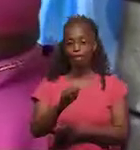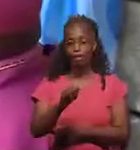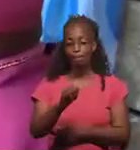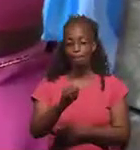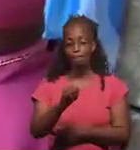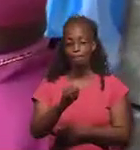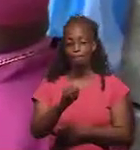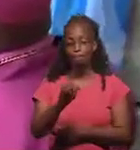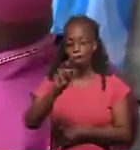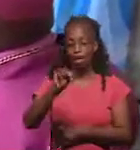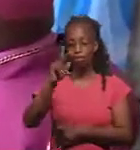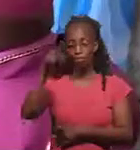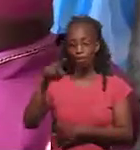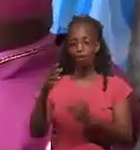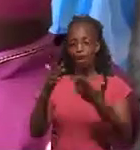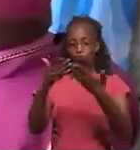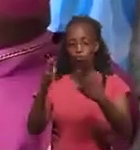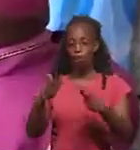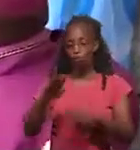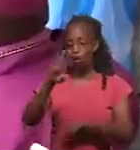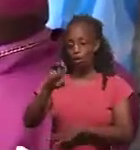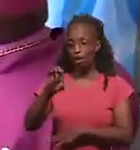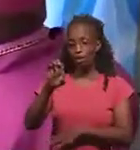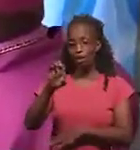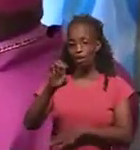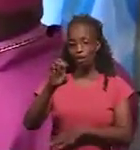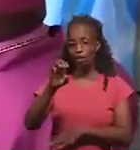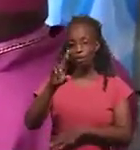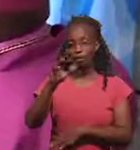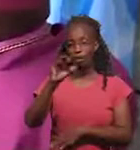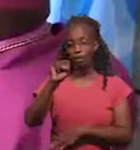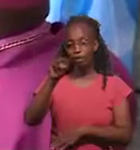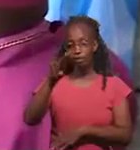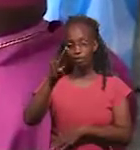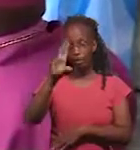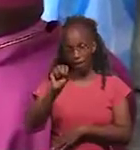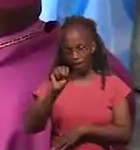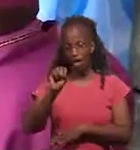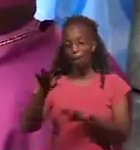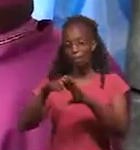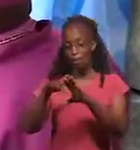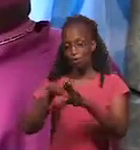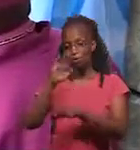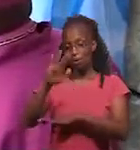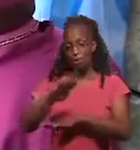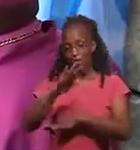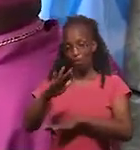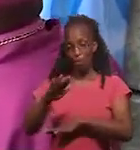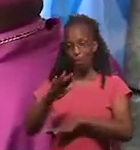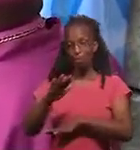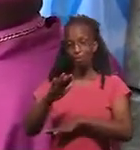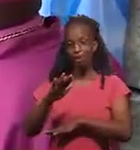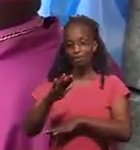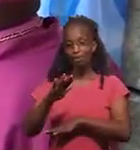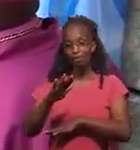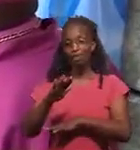officially opened by me, Honorable Erastus Kivasu Zoka, Member of Parliament, Boni Constituency,